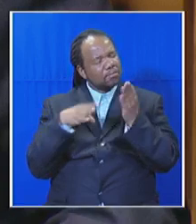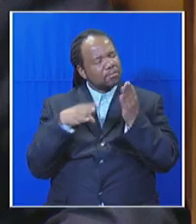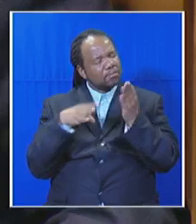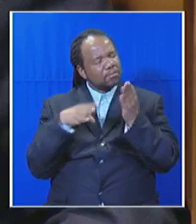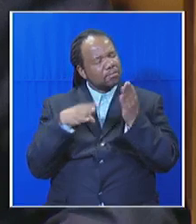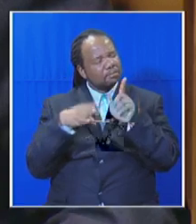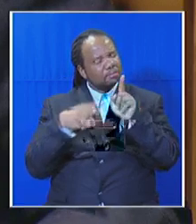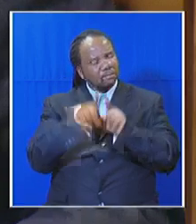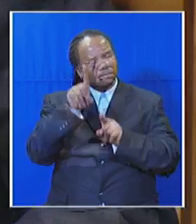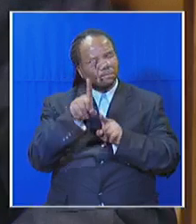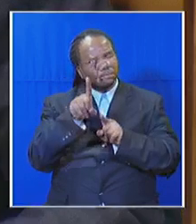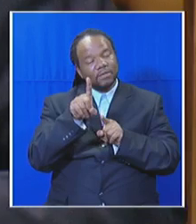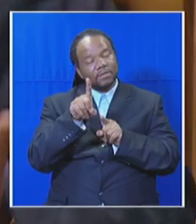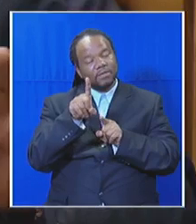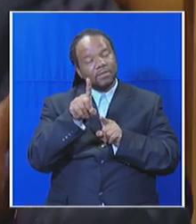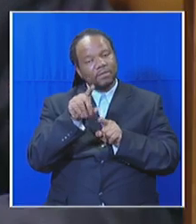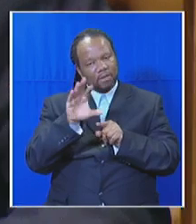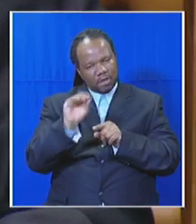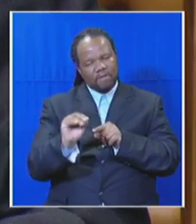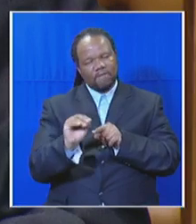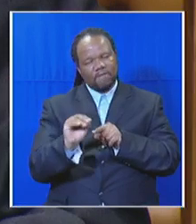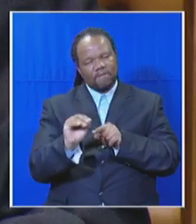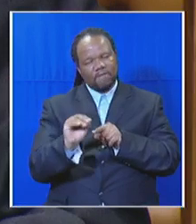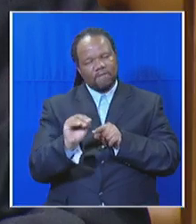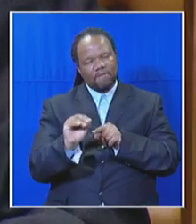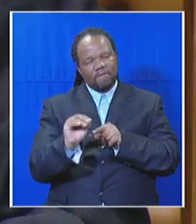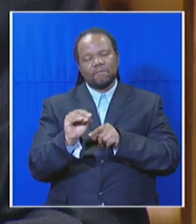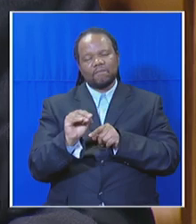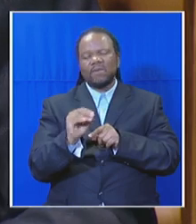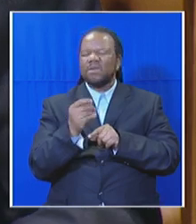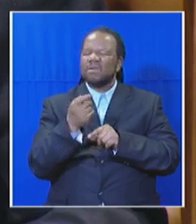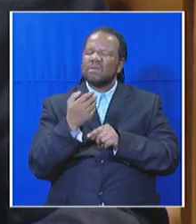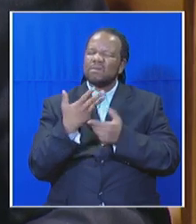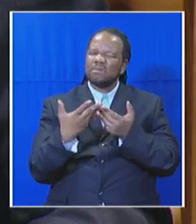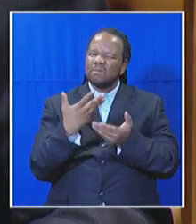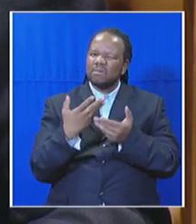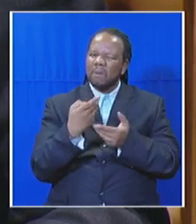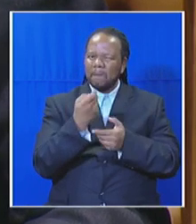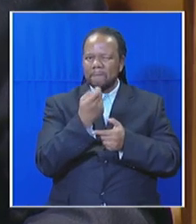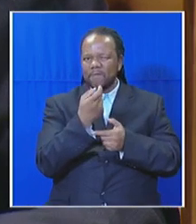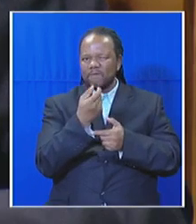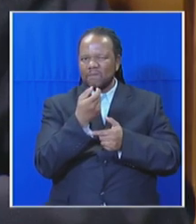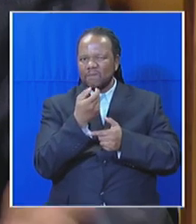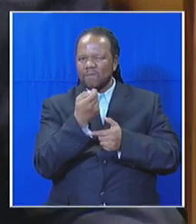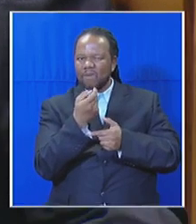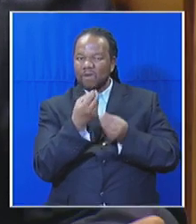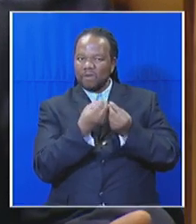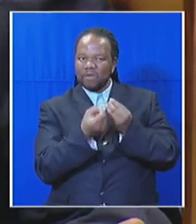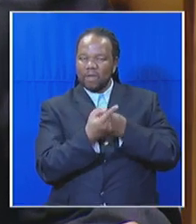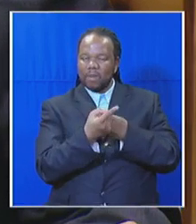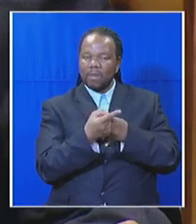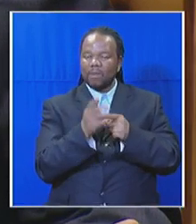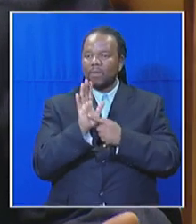this. There will be few. We agree to that. We are not saying like